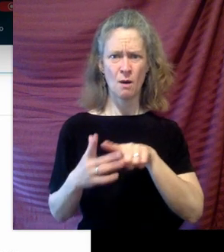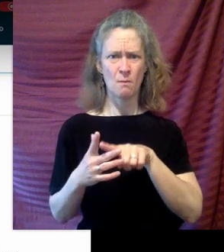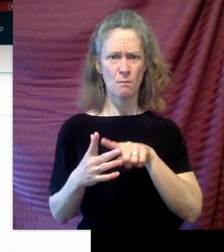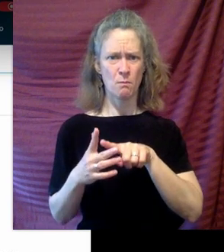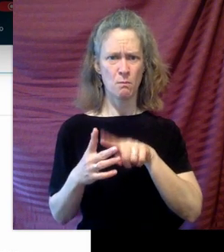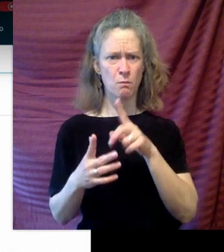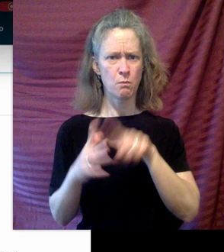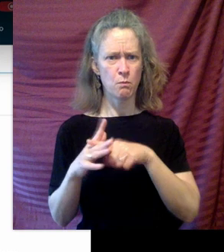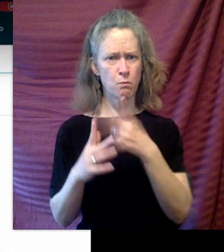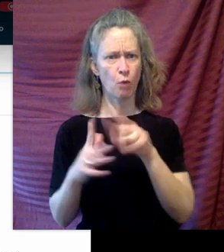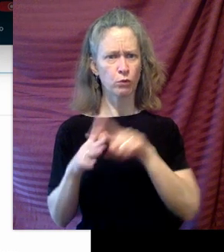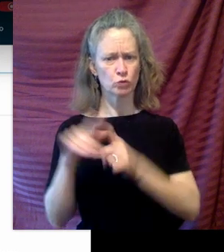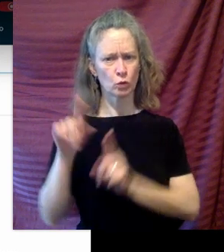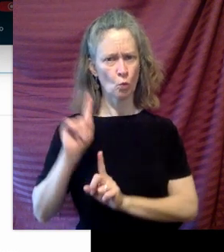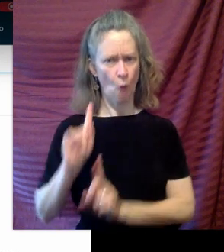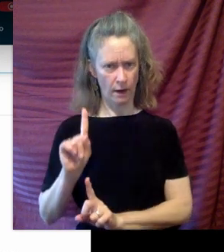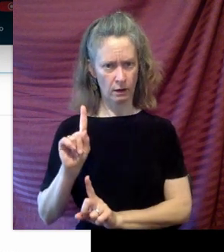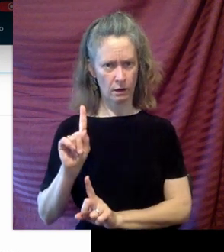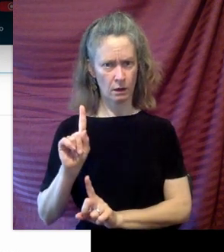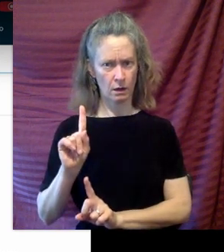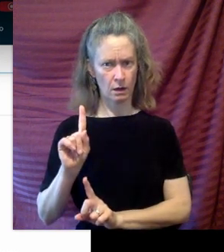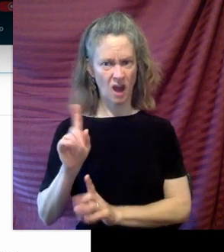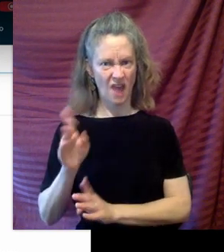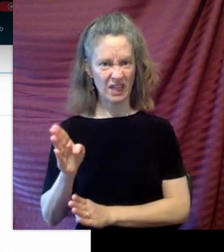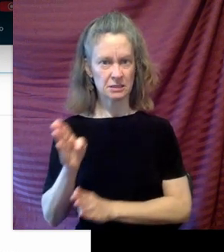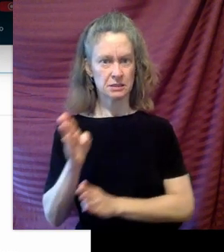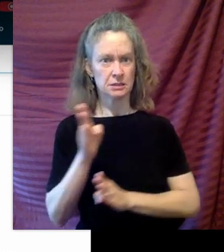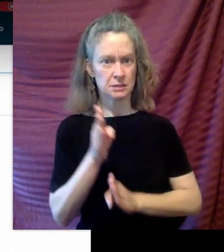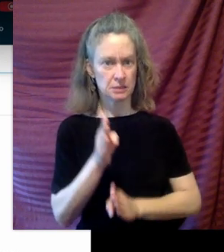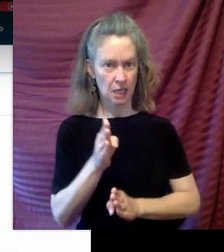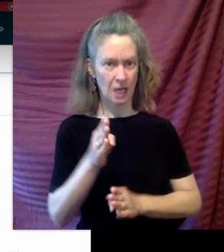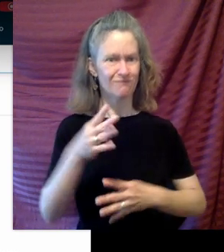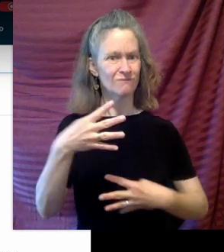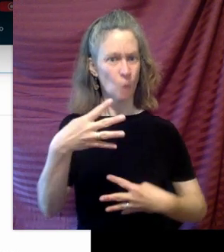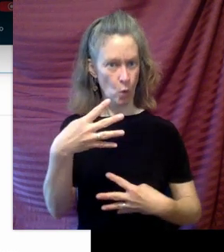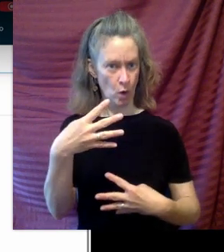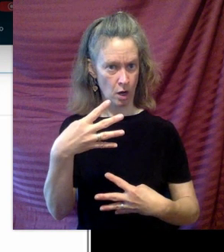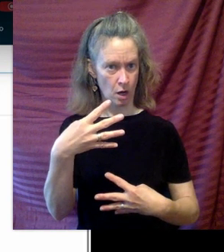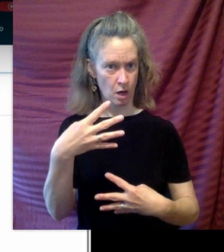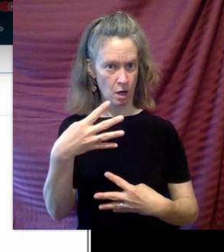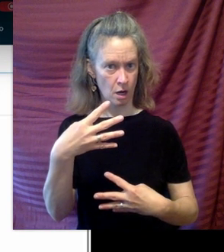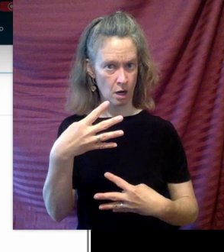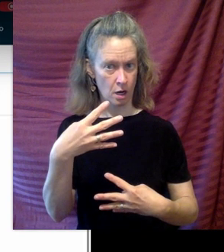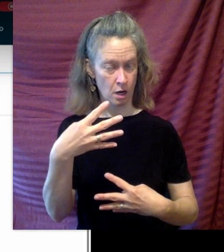1, and then on the second time, they both have 4.